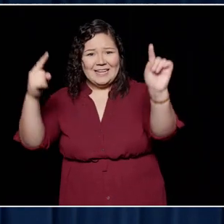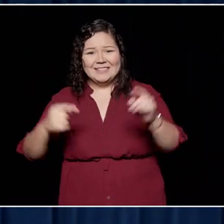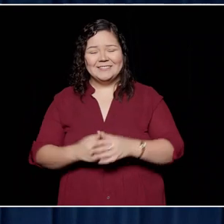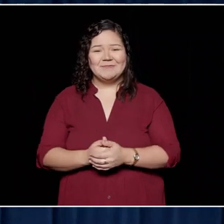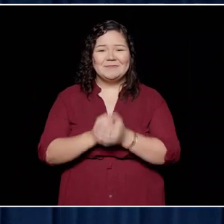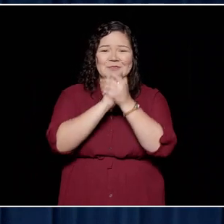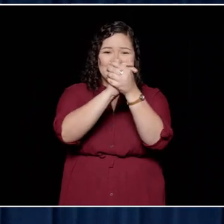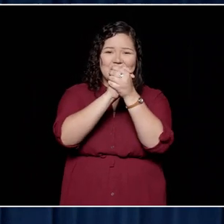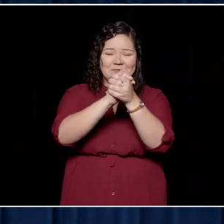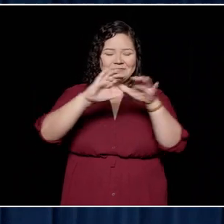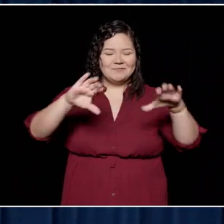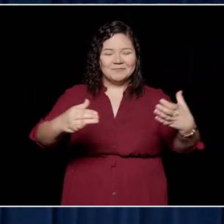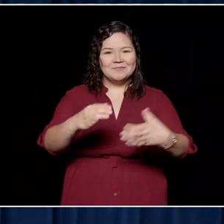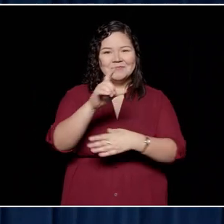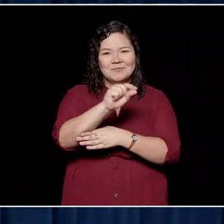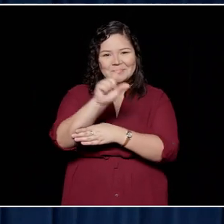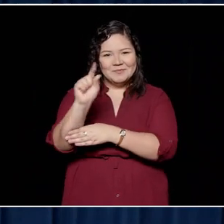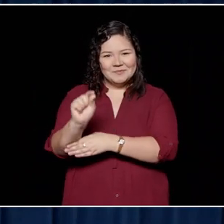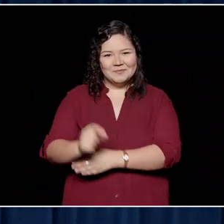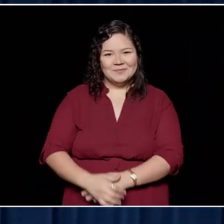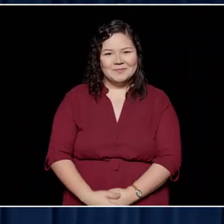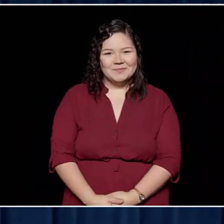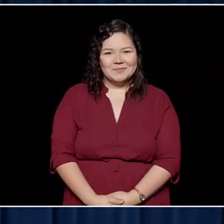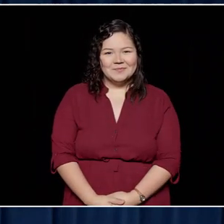Congratulations, class of 2020.